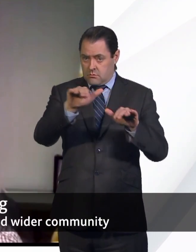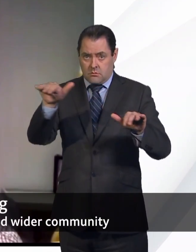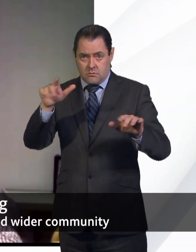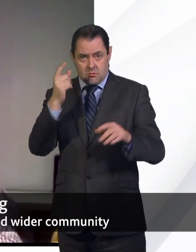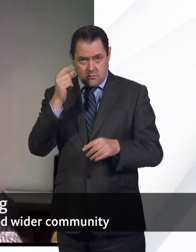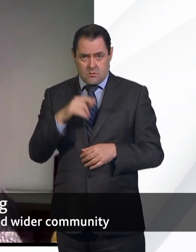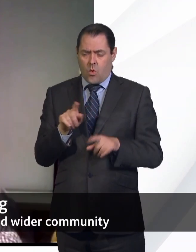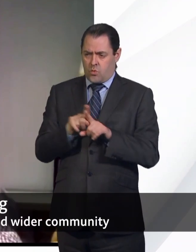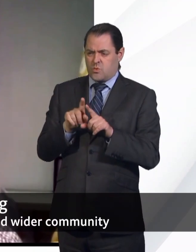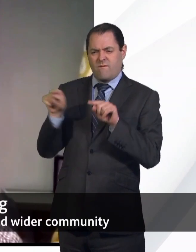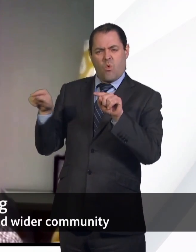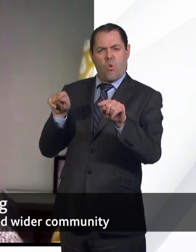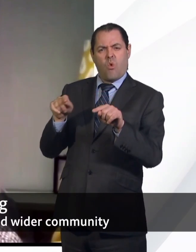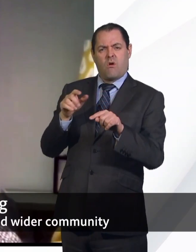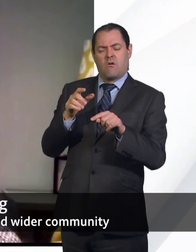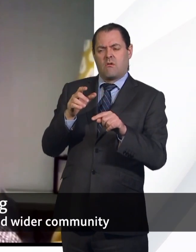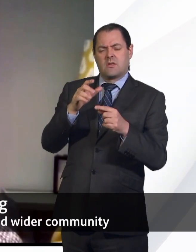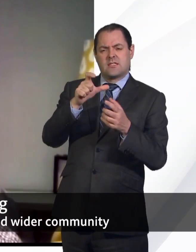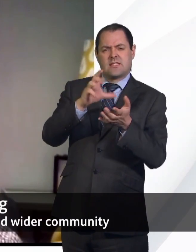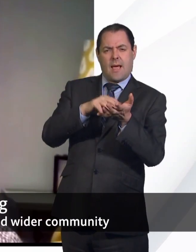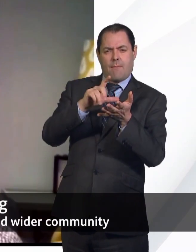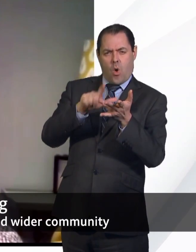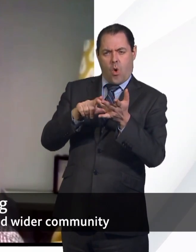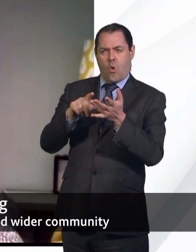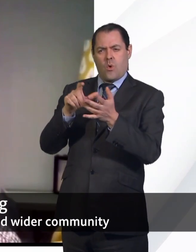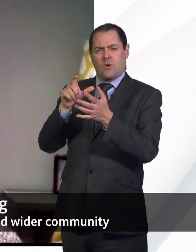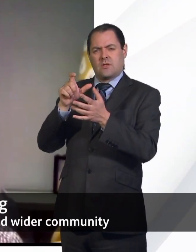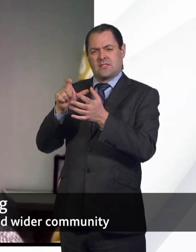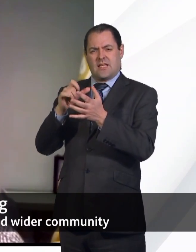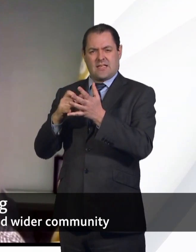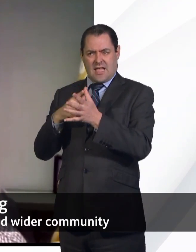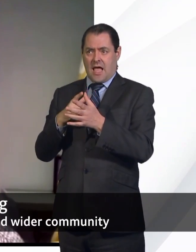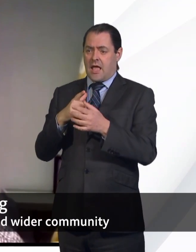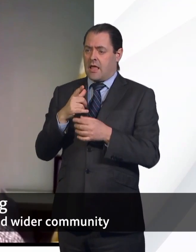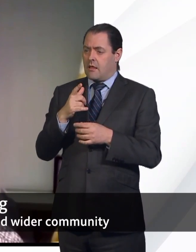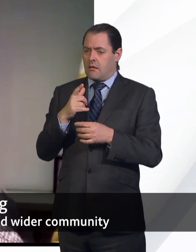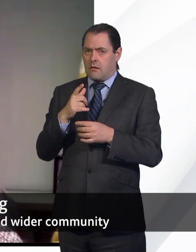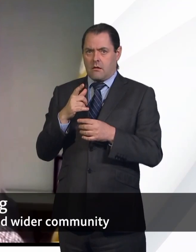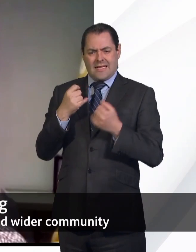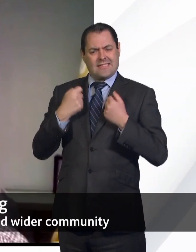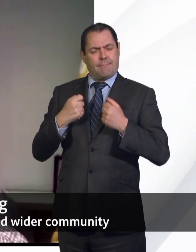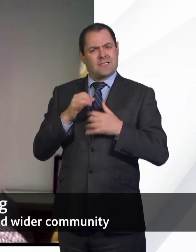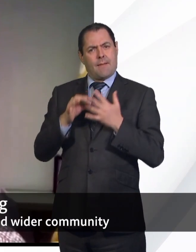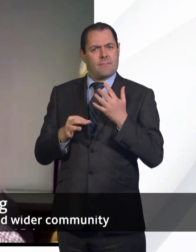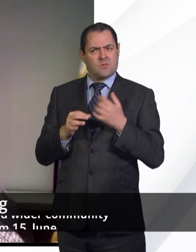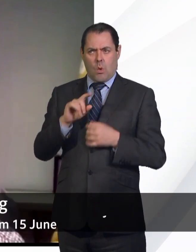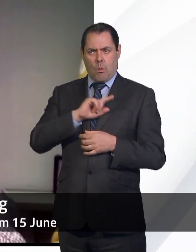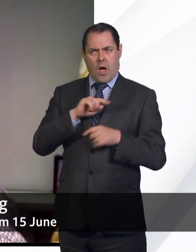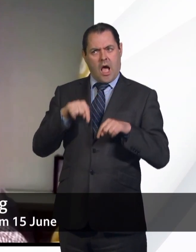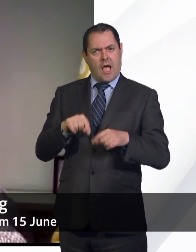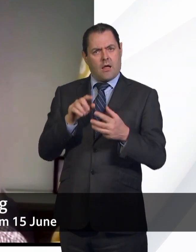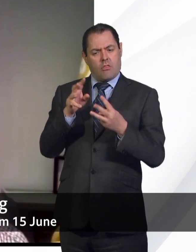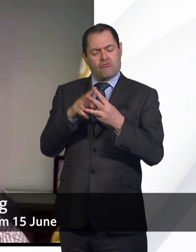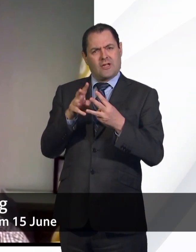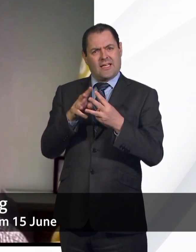and the CMO, considering possible contacts would be asked to look out for symptoms, wanted to ask, why is the UK still only listing